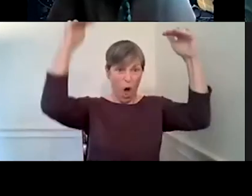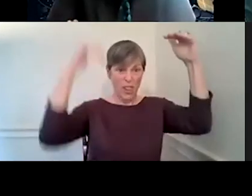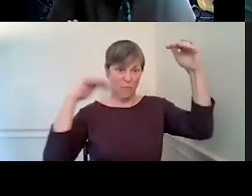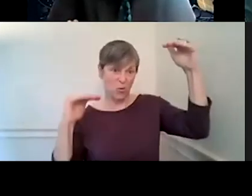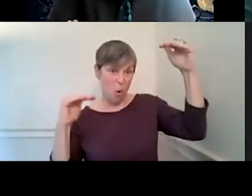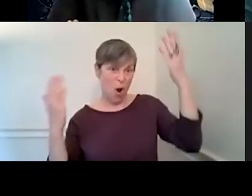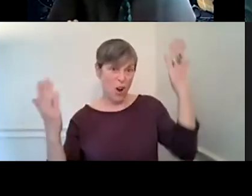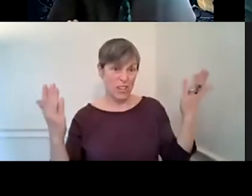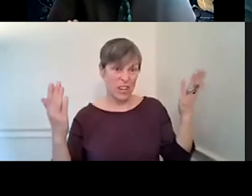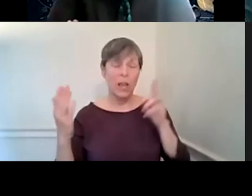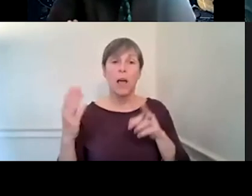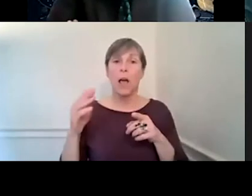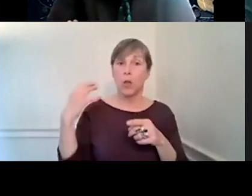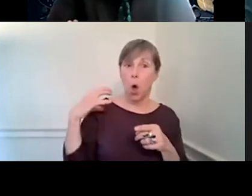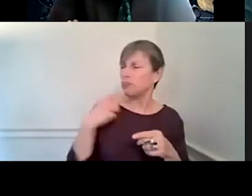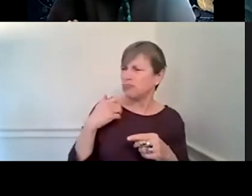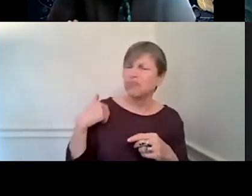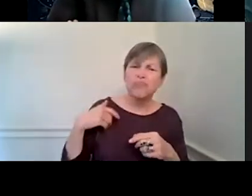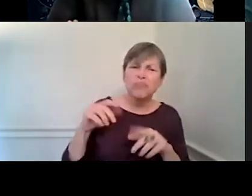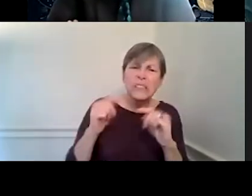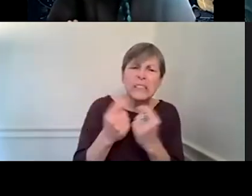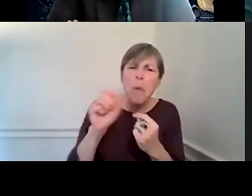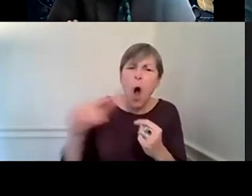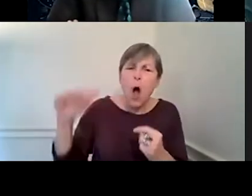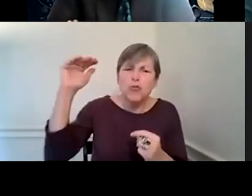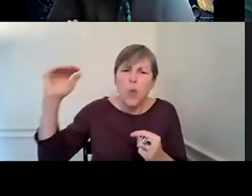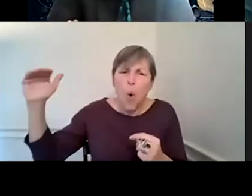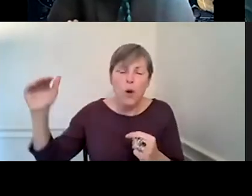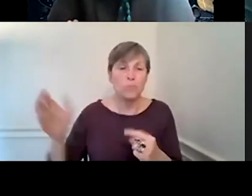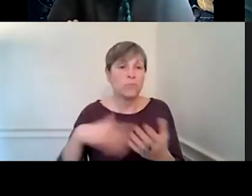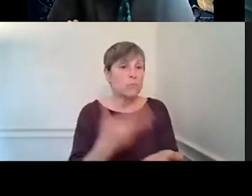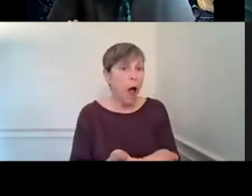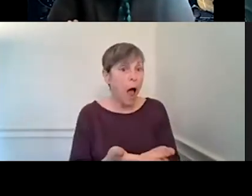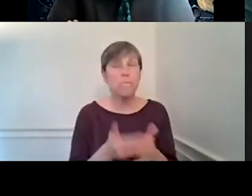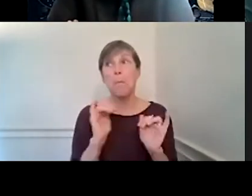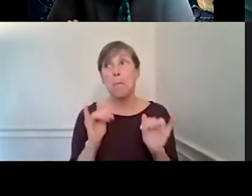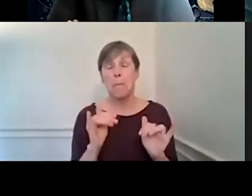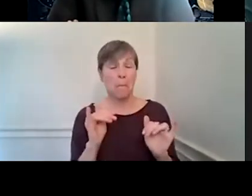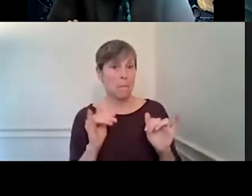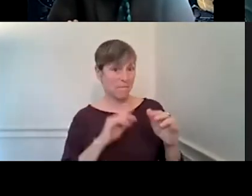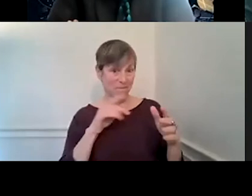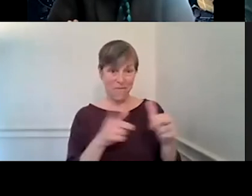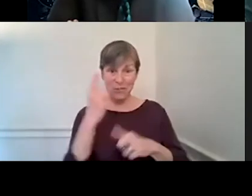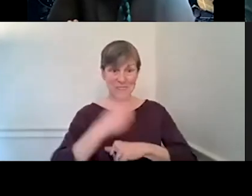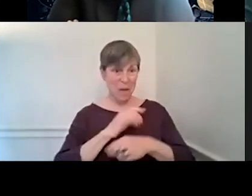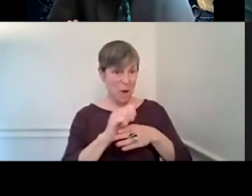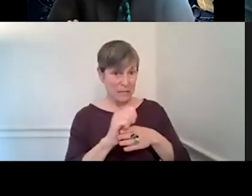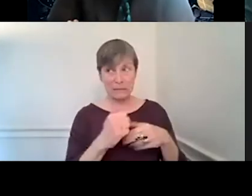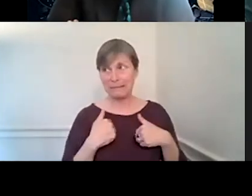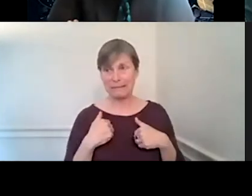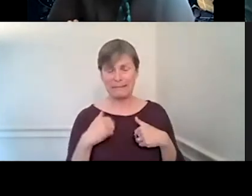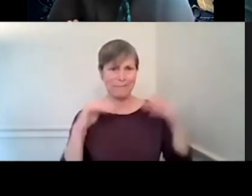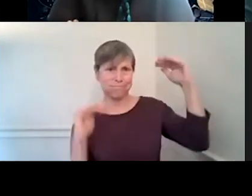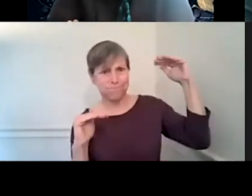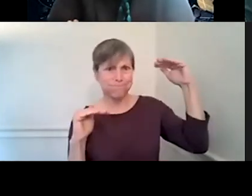team. And I came over, walked into the gym over the summer, and I realized 5'6 was the shortest on the team. Then I'm starting to turn in my